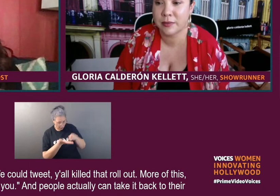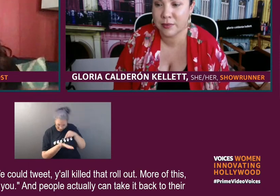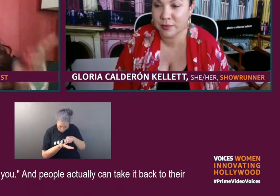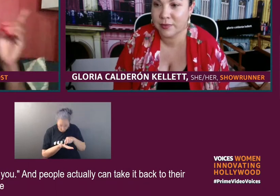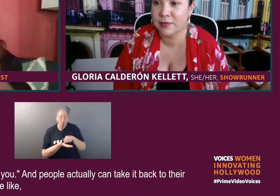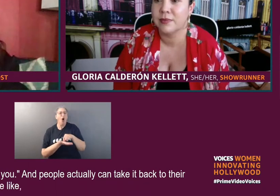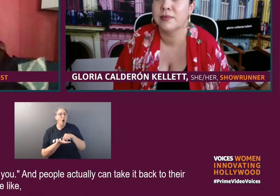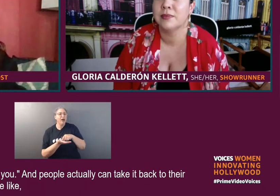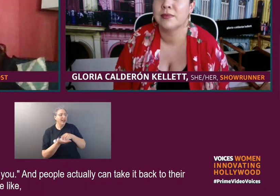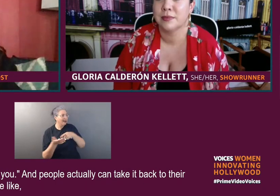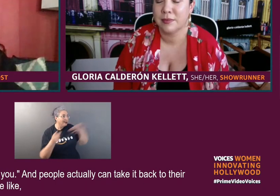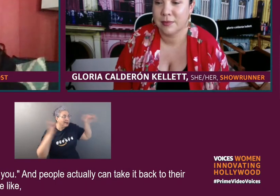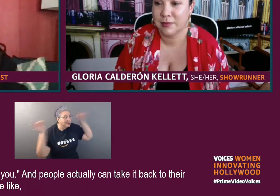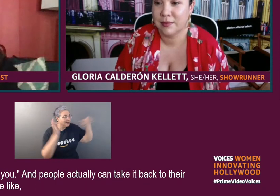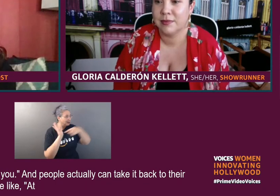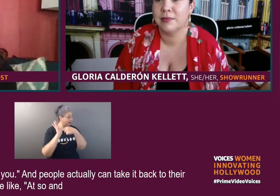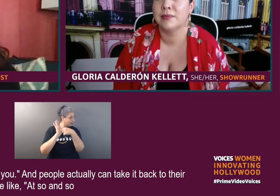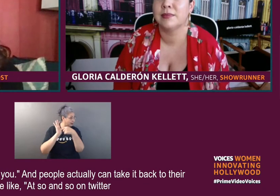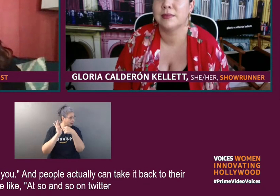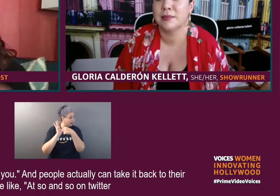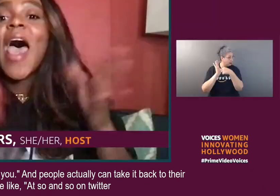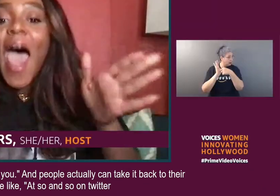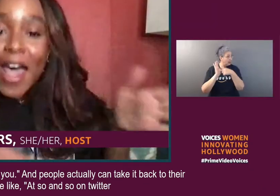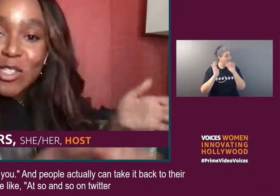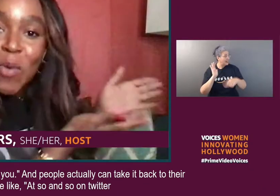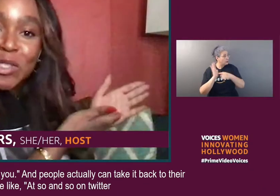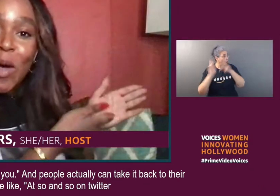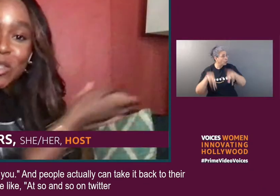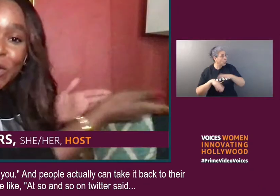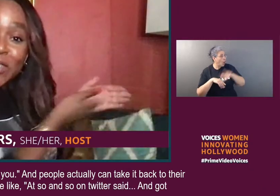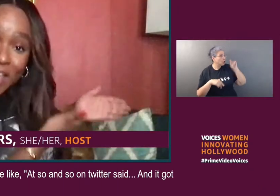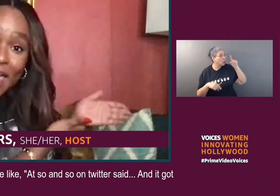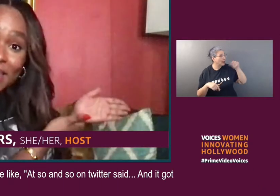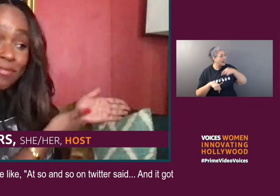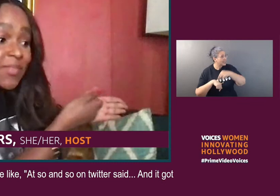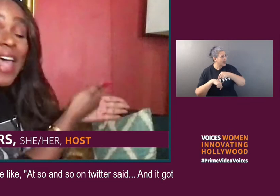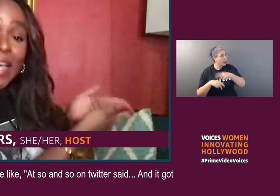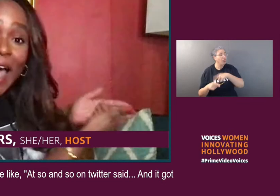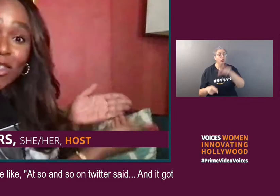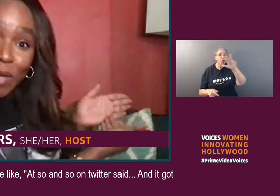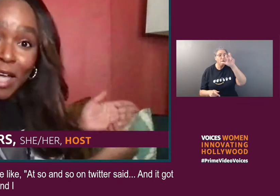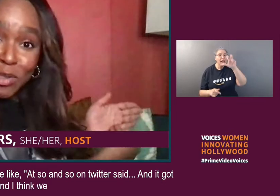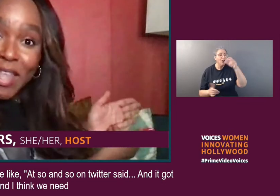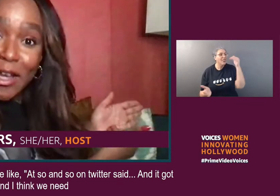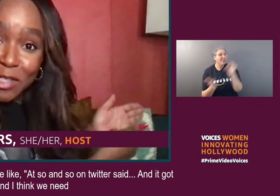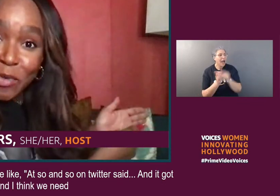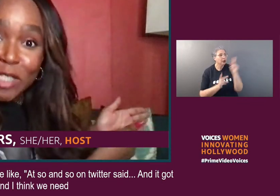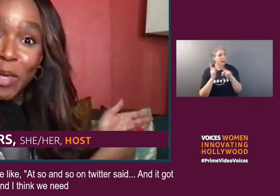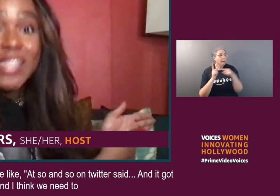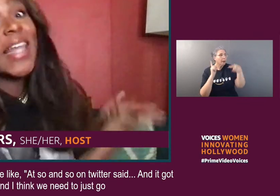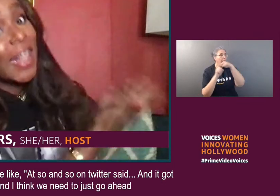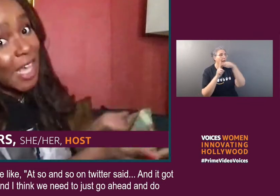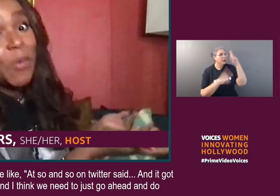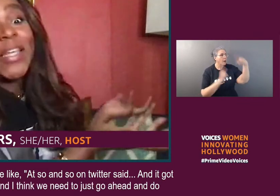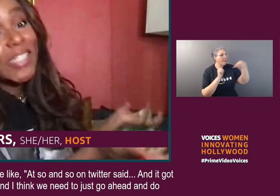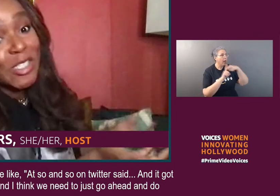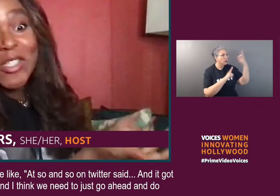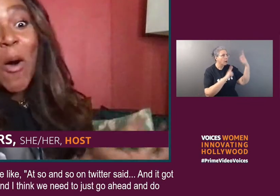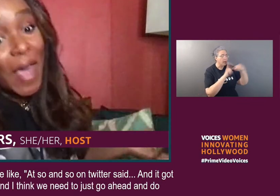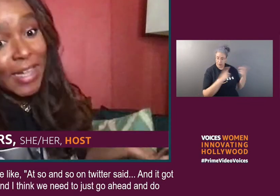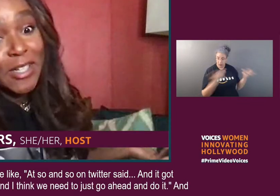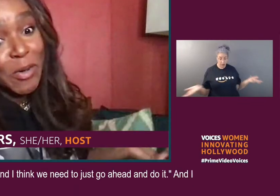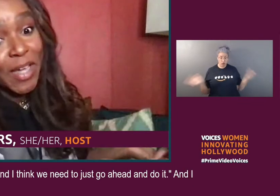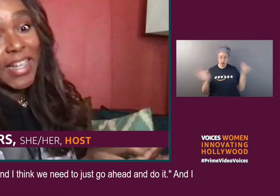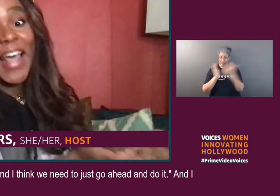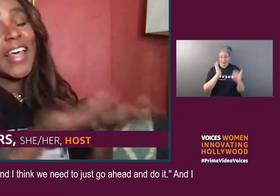can take it back to their, you know, presentations and be like, at so-and-so on Twitter said, and it got 300,000 retweets, and I think we need